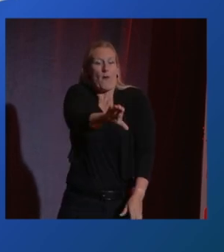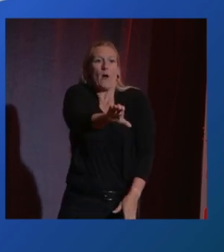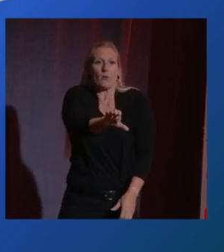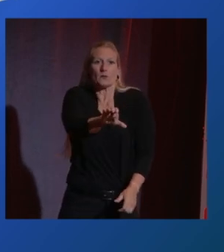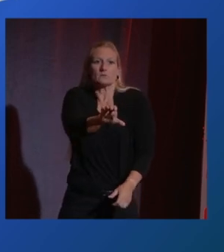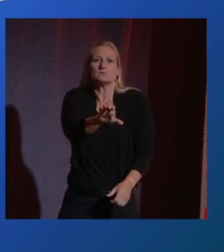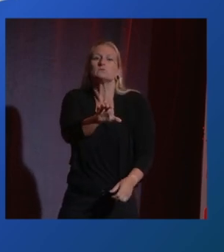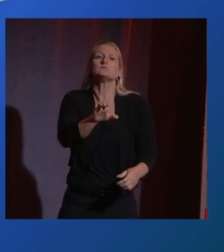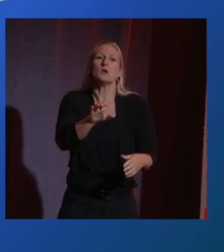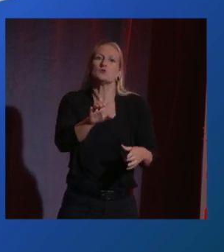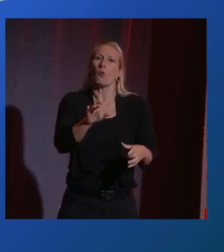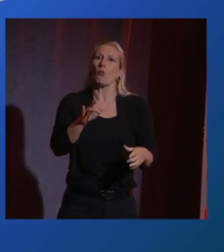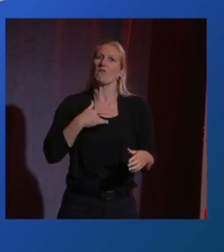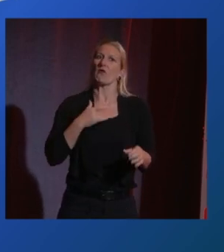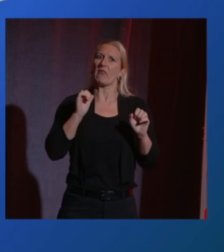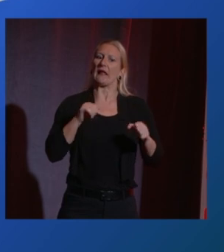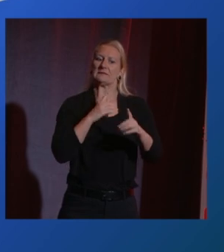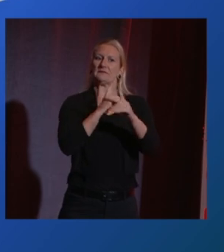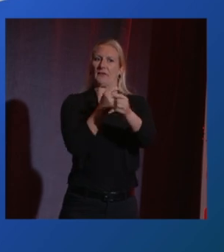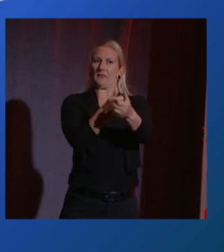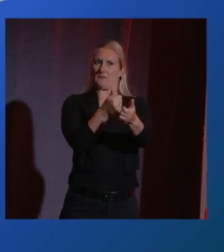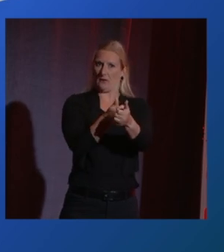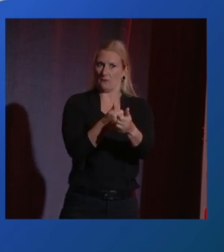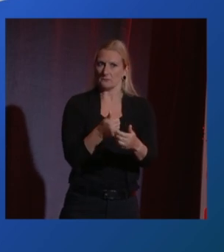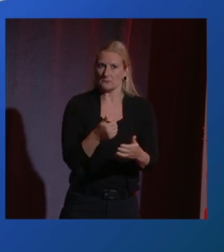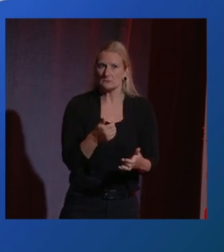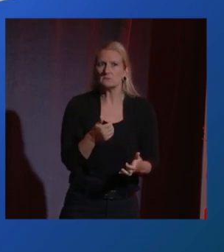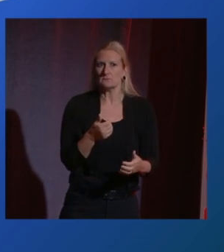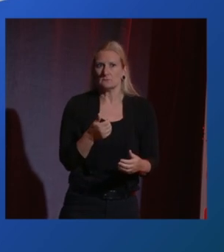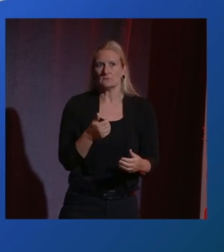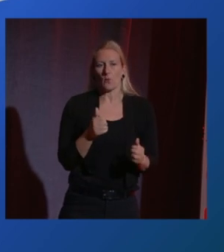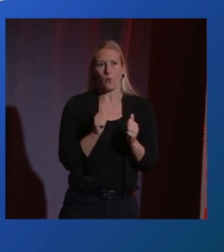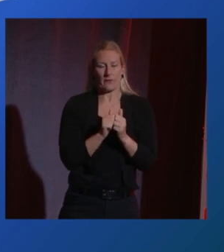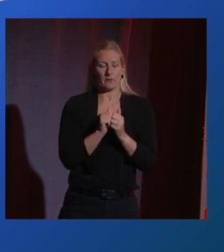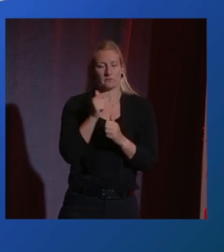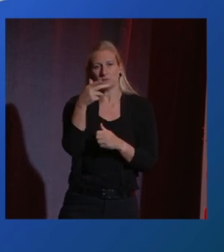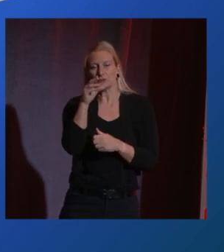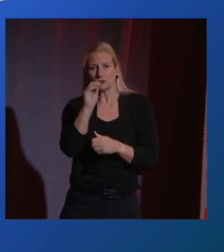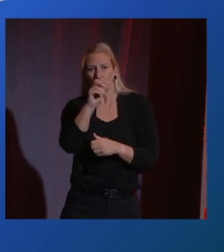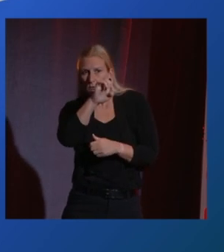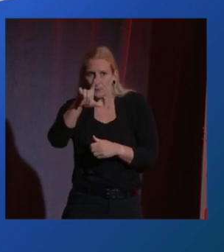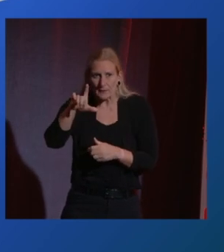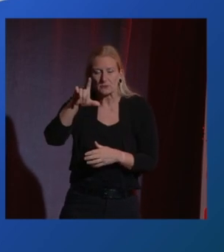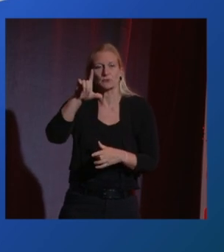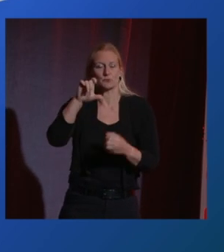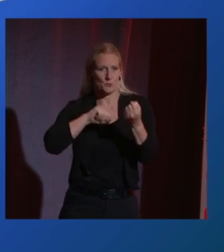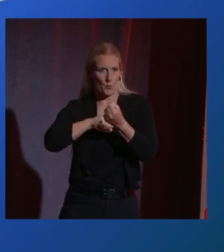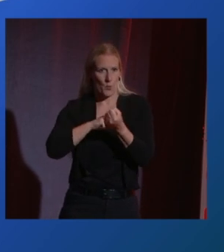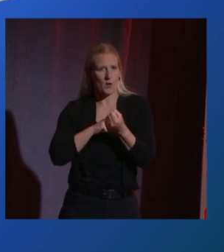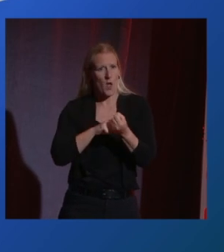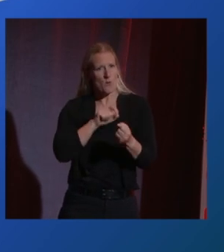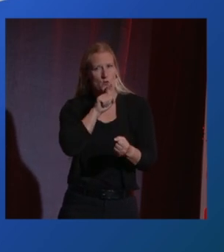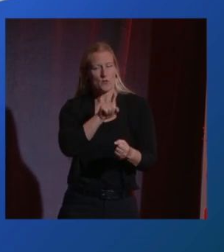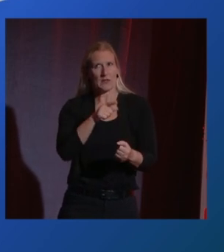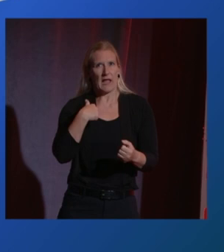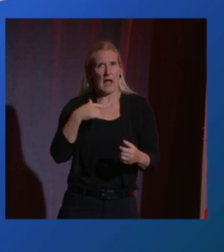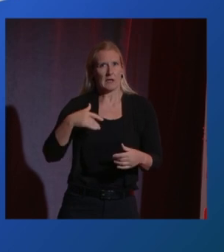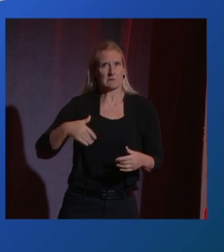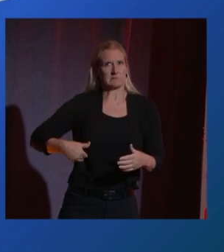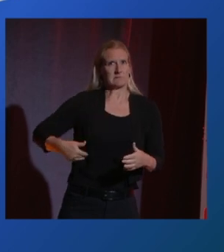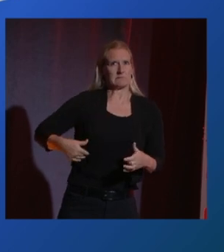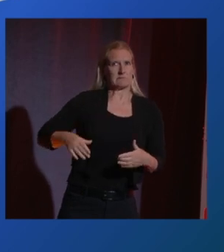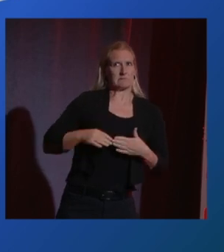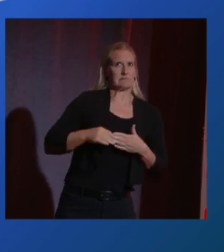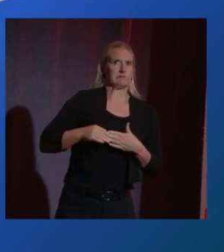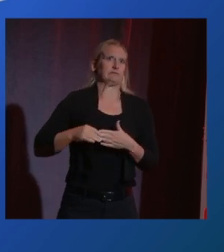support that that allows them to defend their own country but I tend to gravitate to my training and I am General